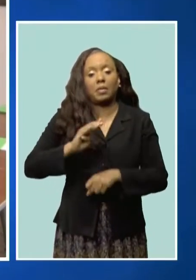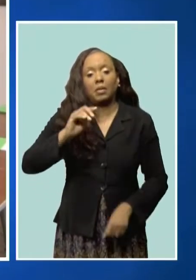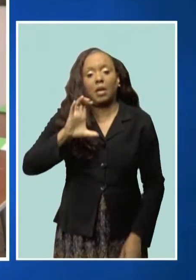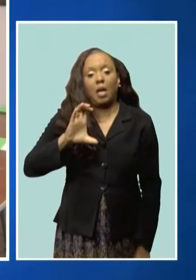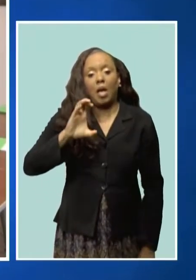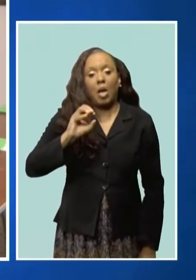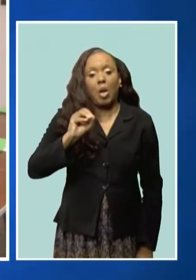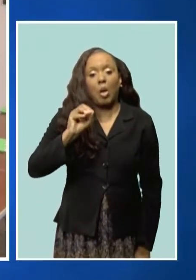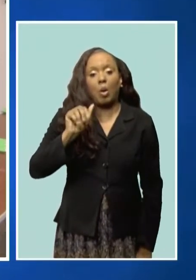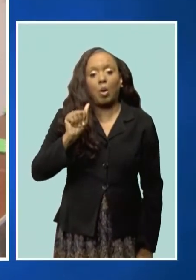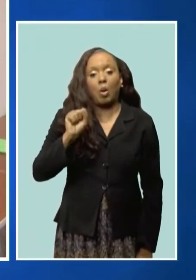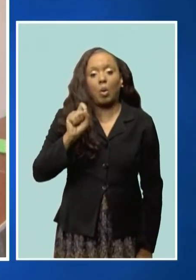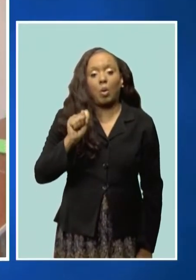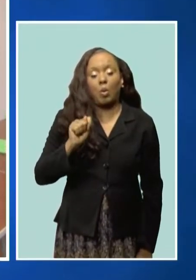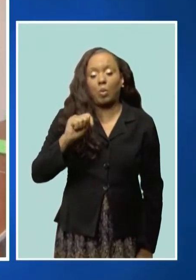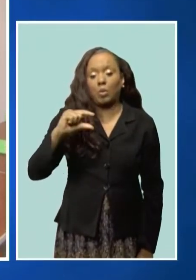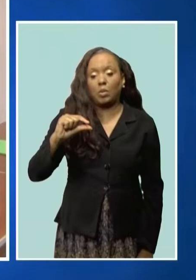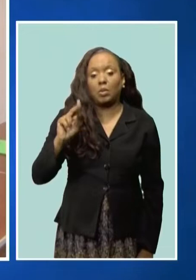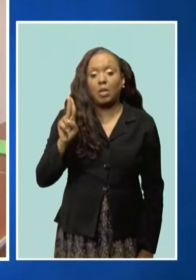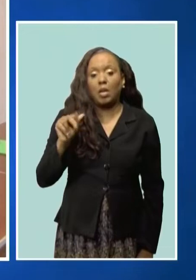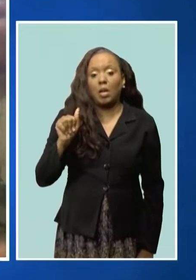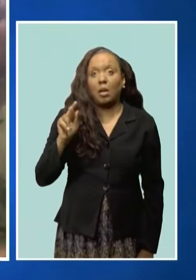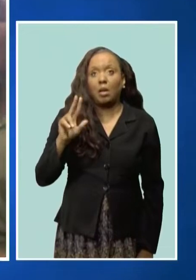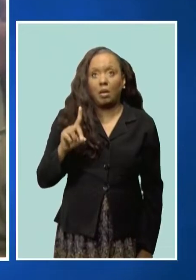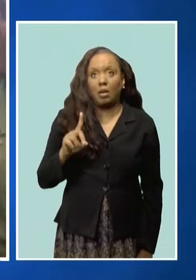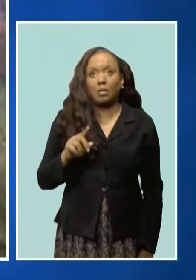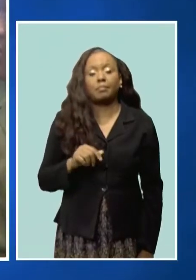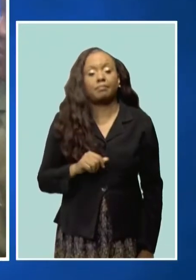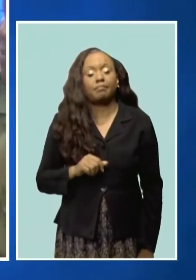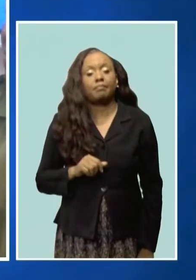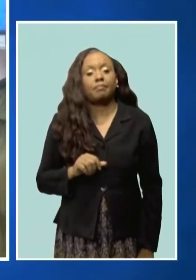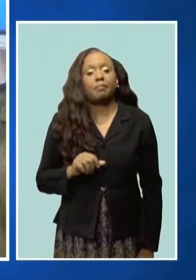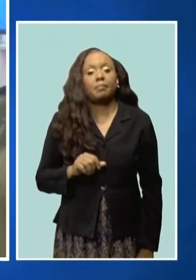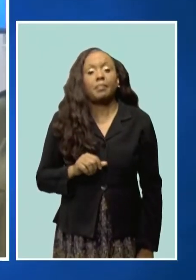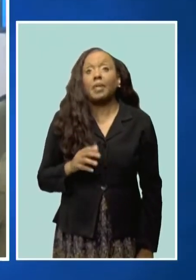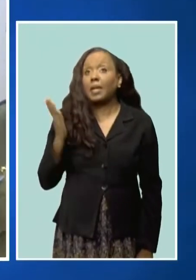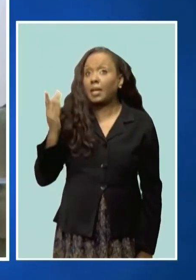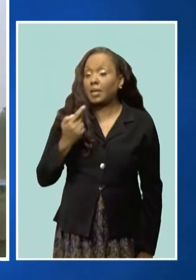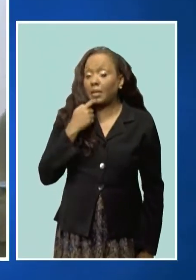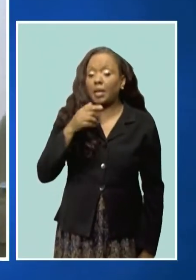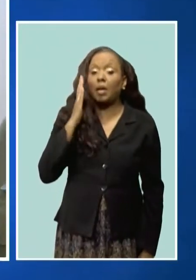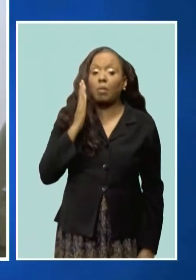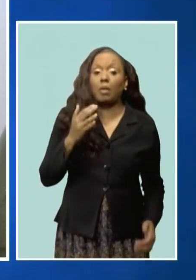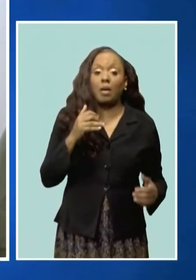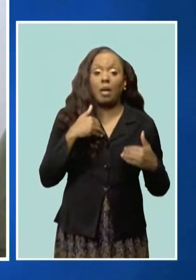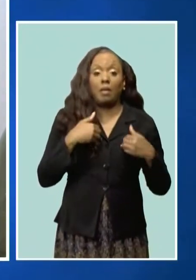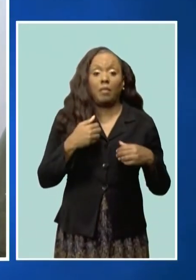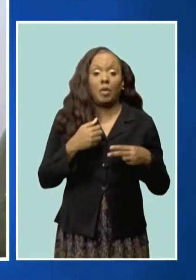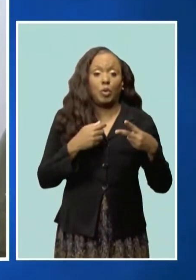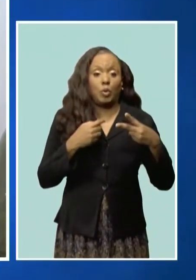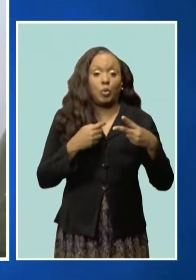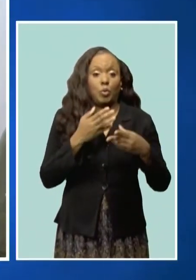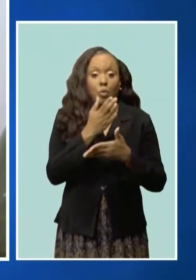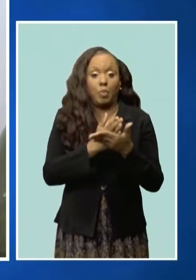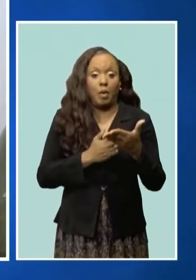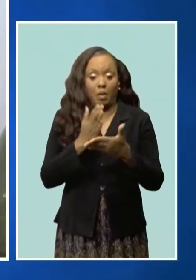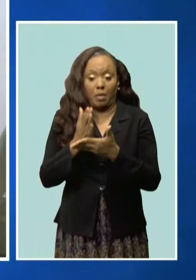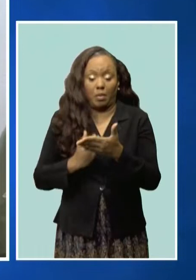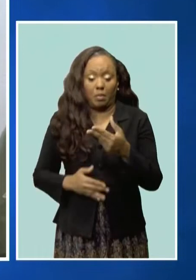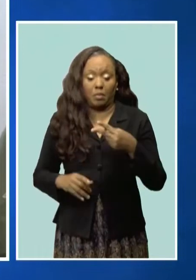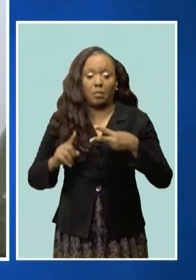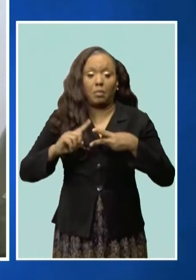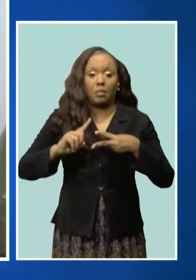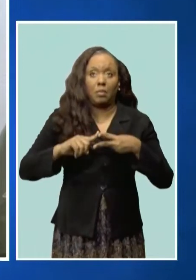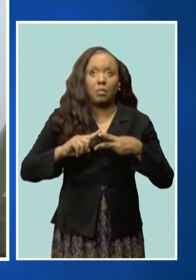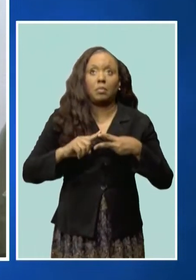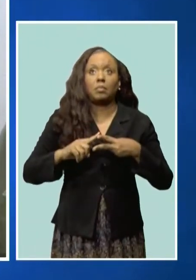Standards Officer, Colour Sergeant Hilroy Stout, explained it will be done in 2 phases. Phase 1 is where we're going to deal with the